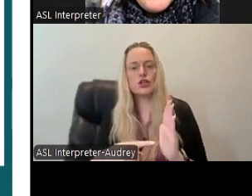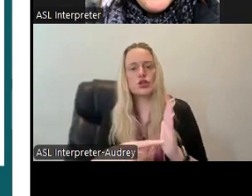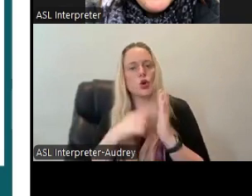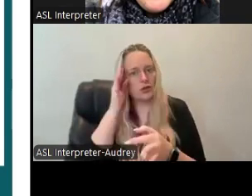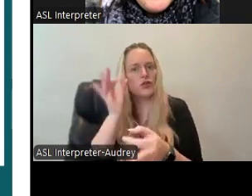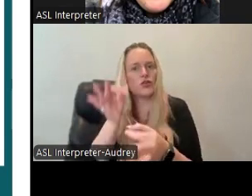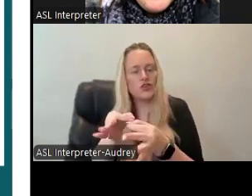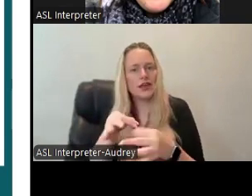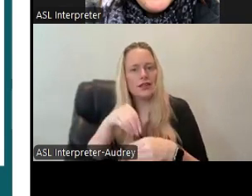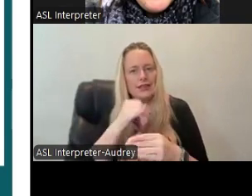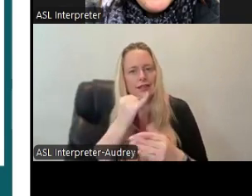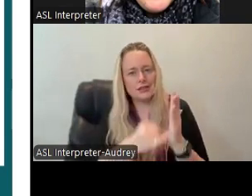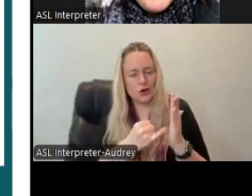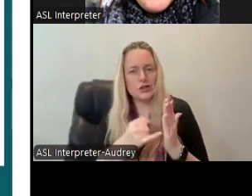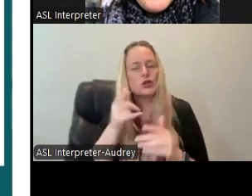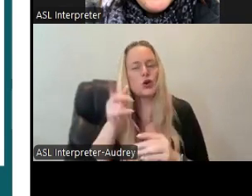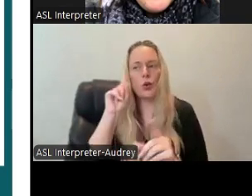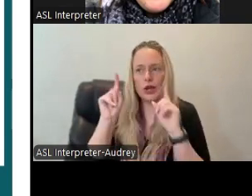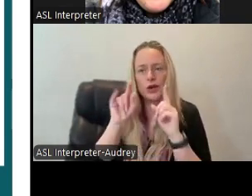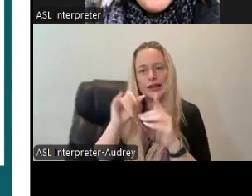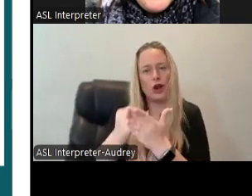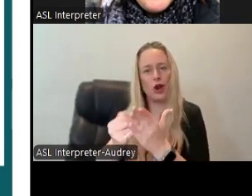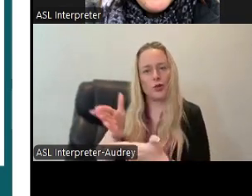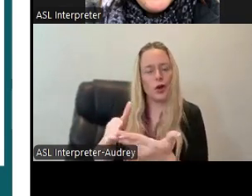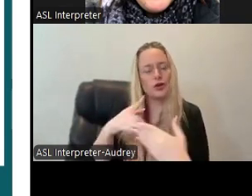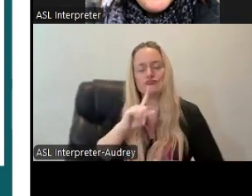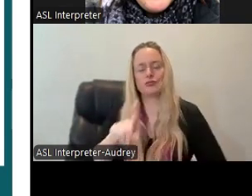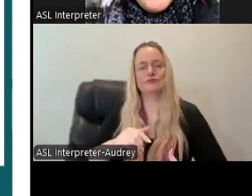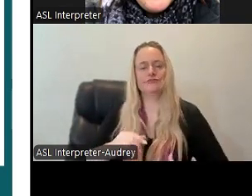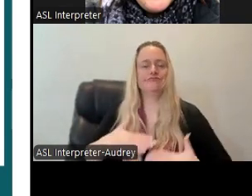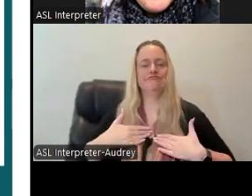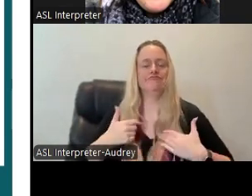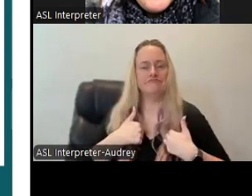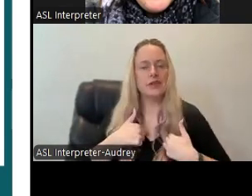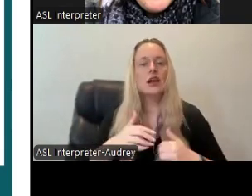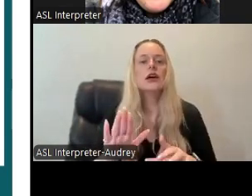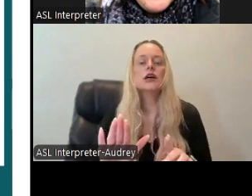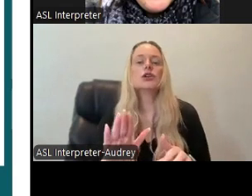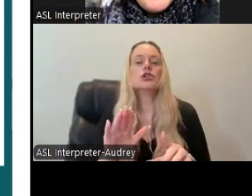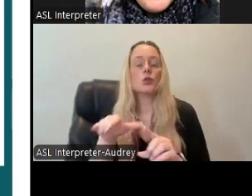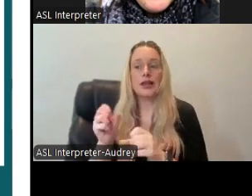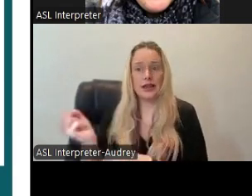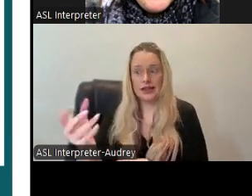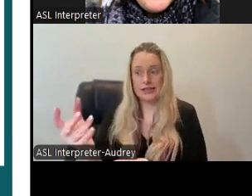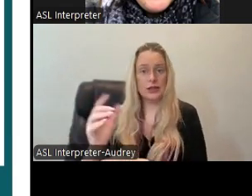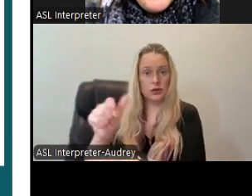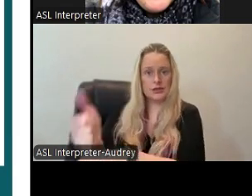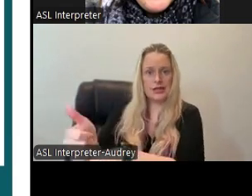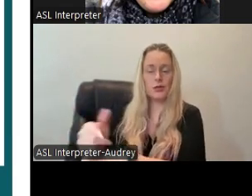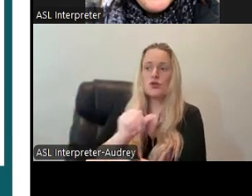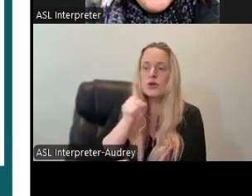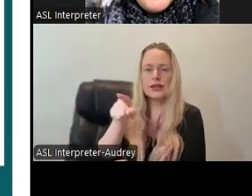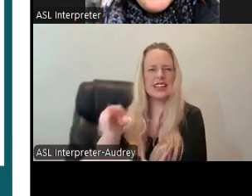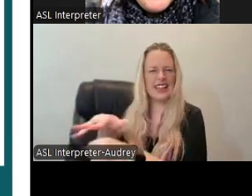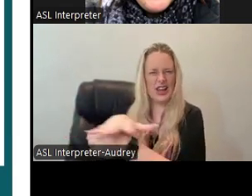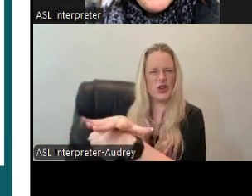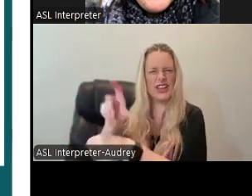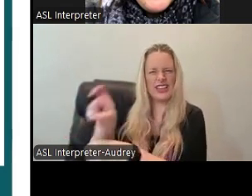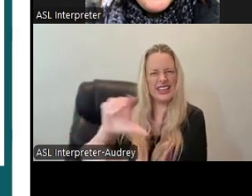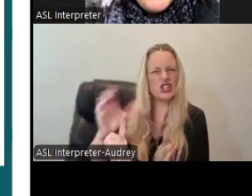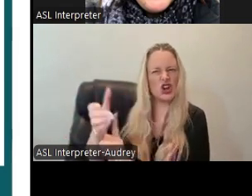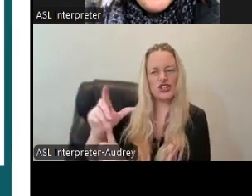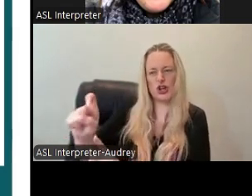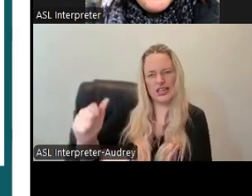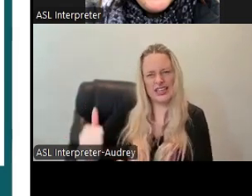so hearing that component makes me really happy. But also that area where the casino is going really needs it needs culture. It needs life.